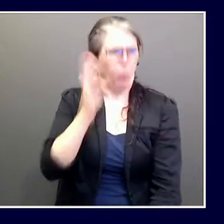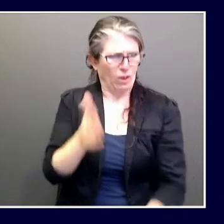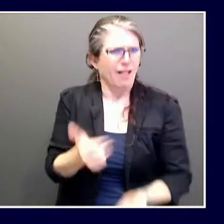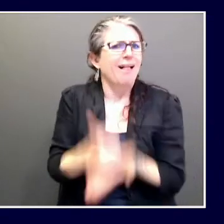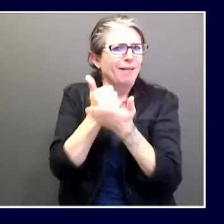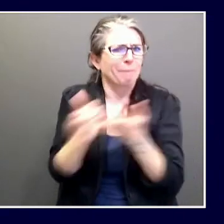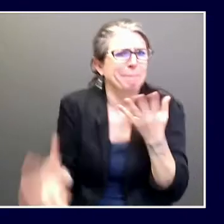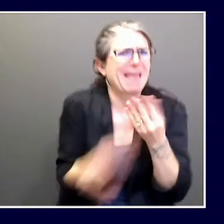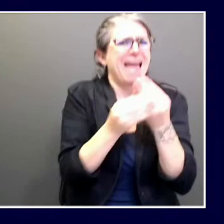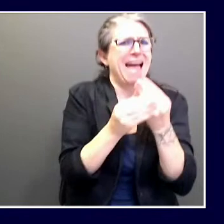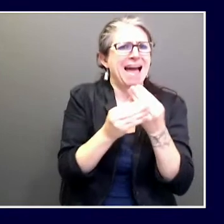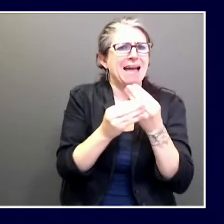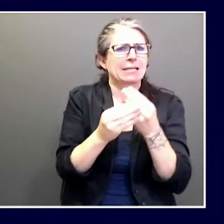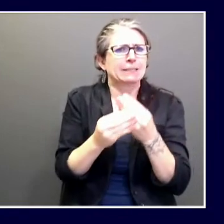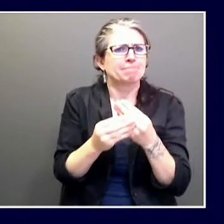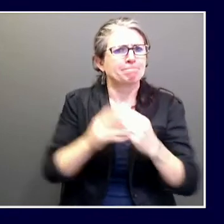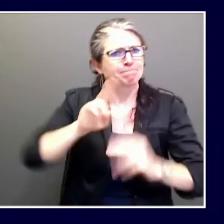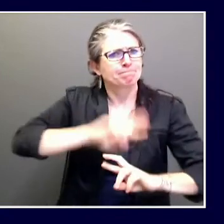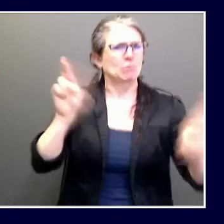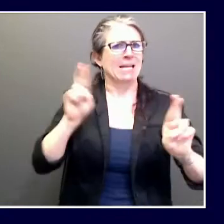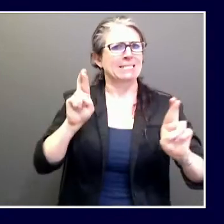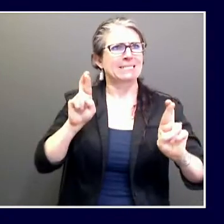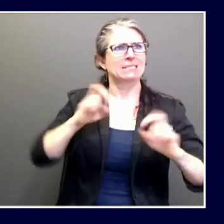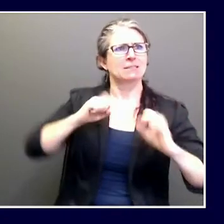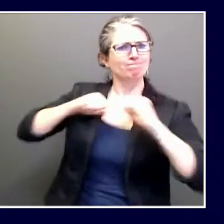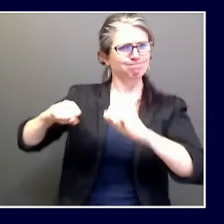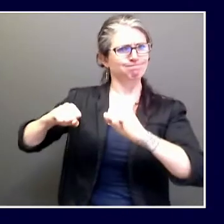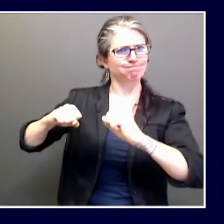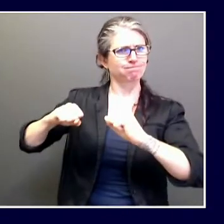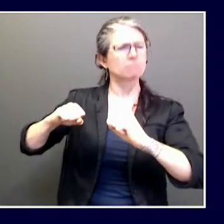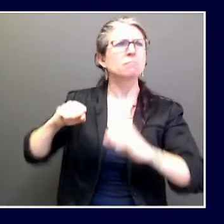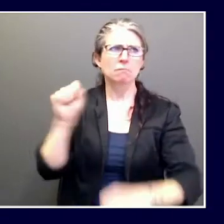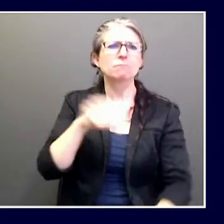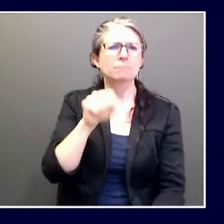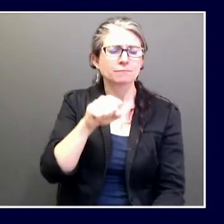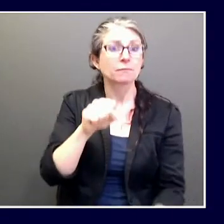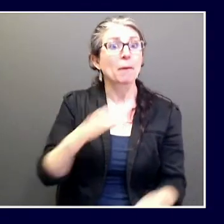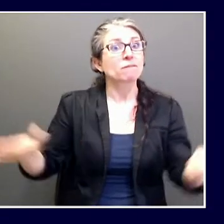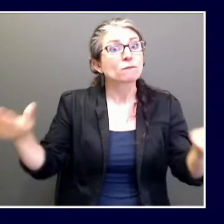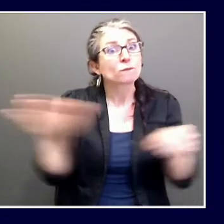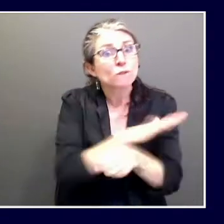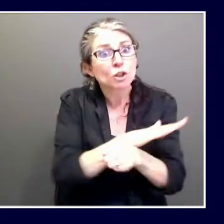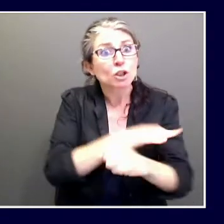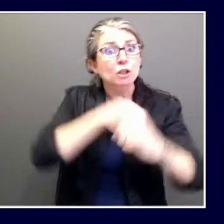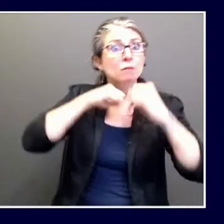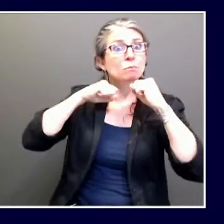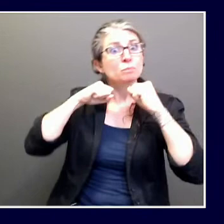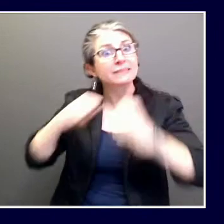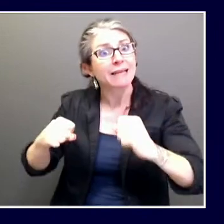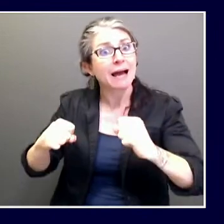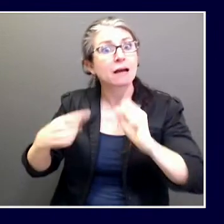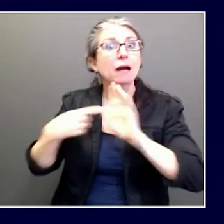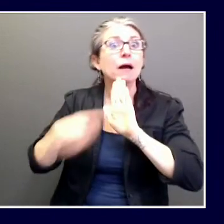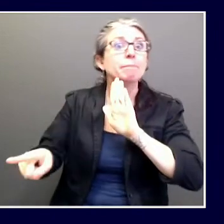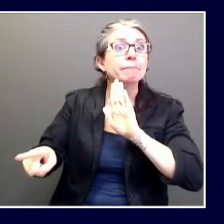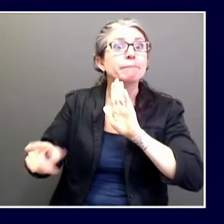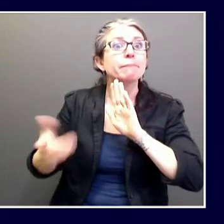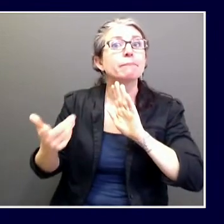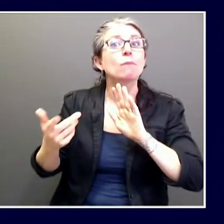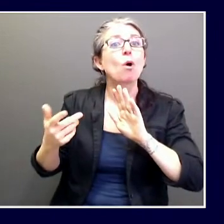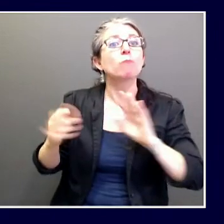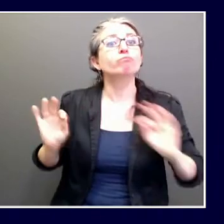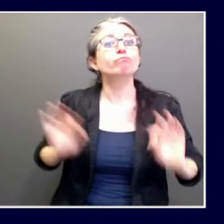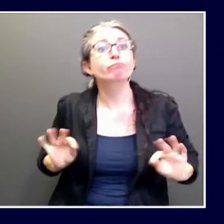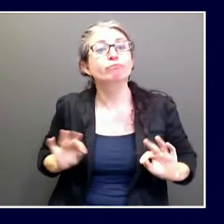is, that's the question on the table. A third question is around the severity of the disease. Does Omicron land